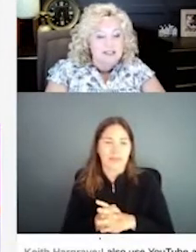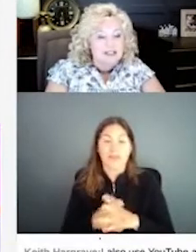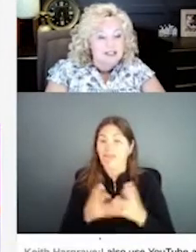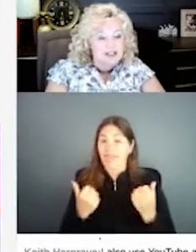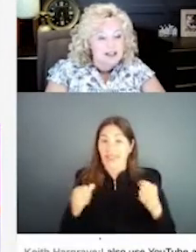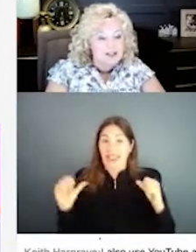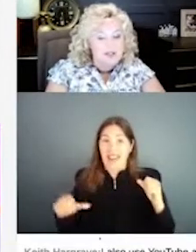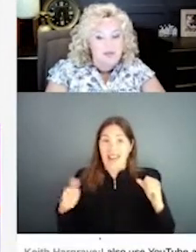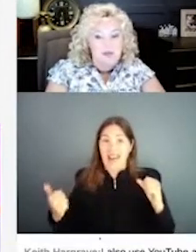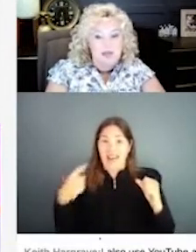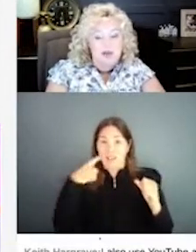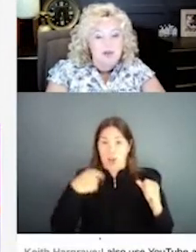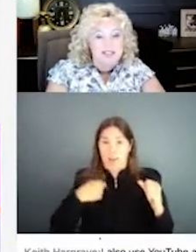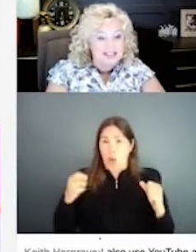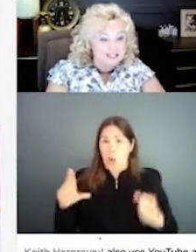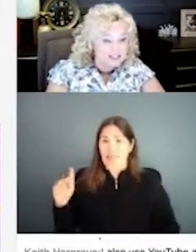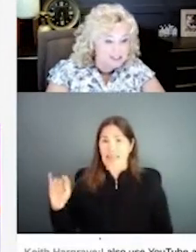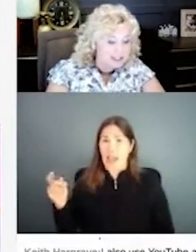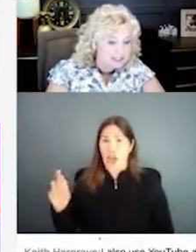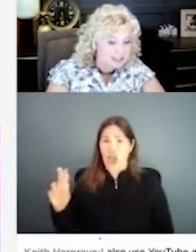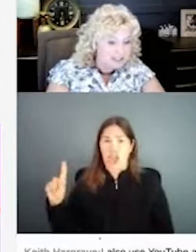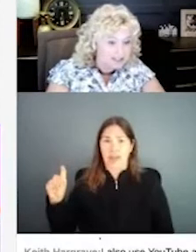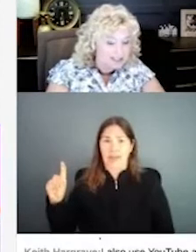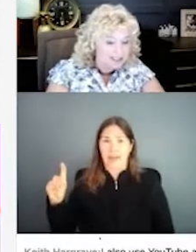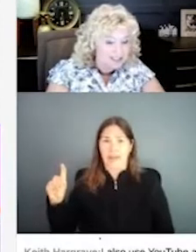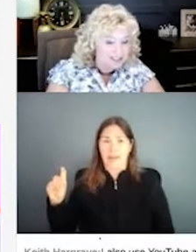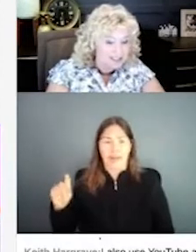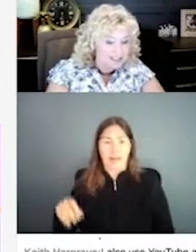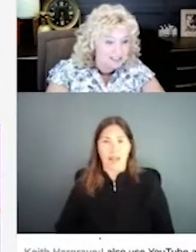Anything else for me or Tanner?